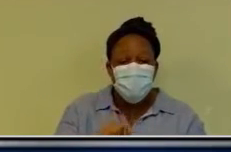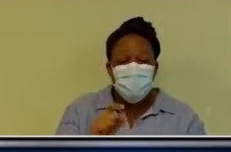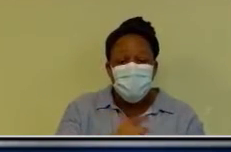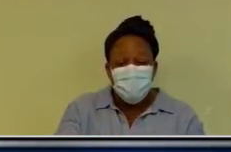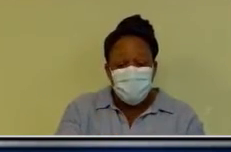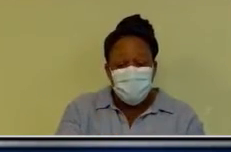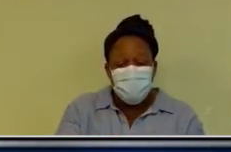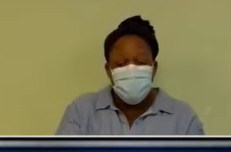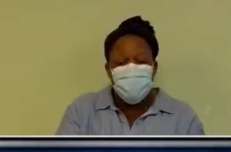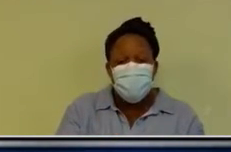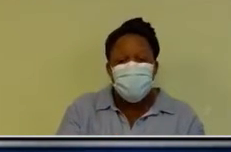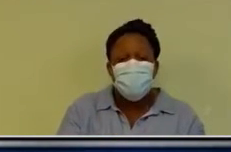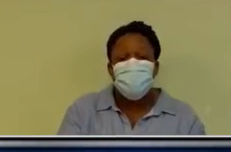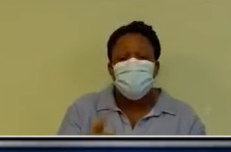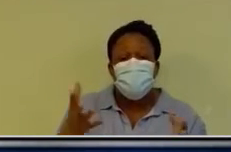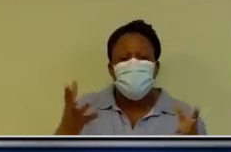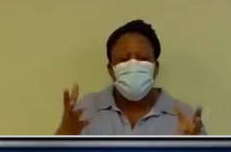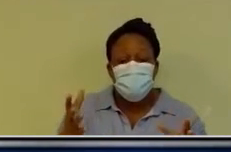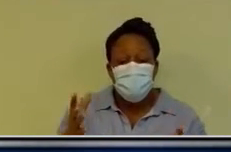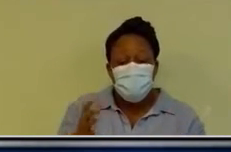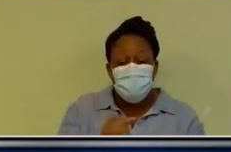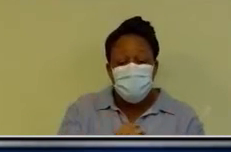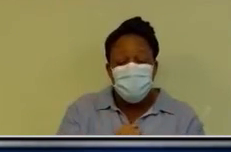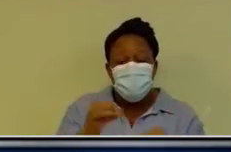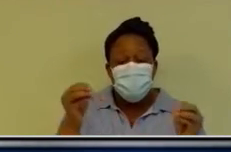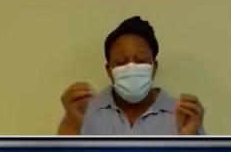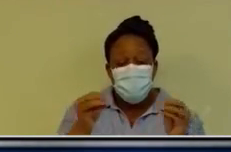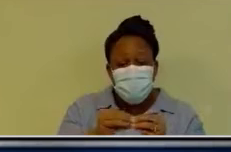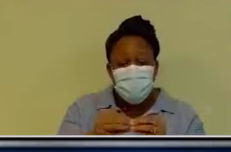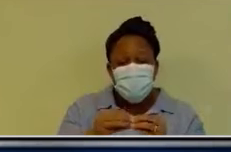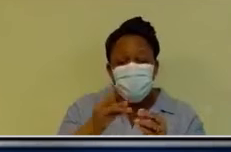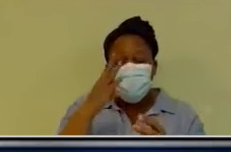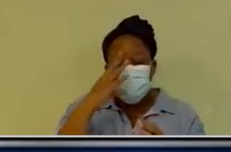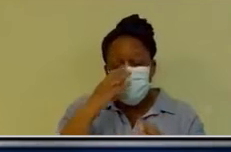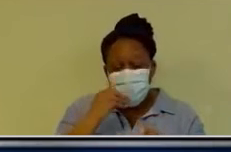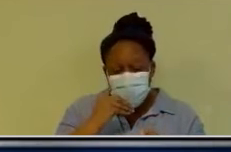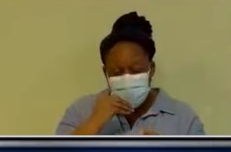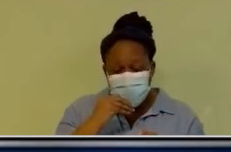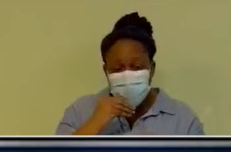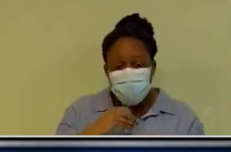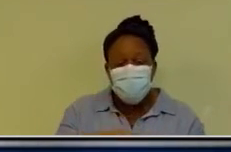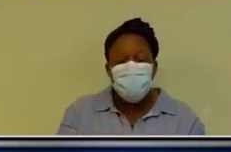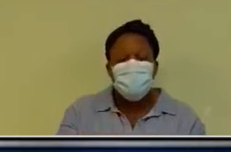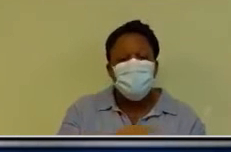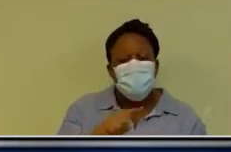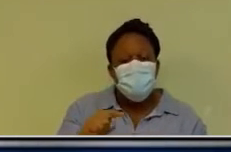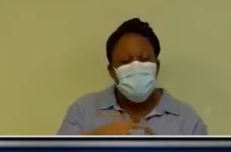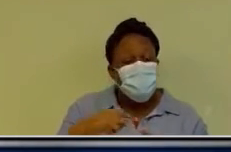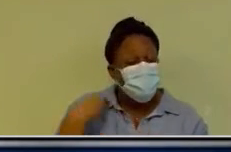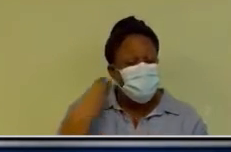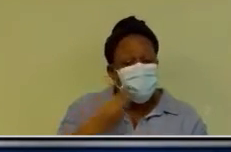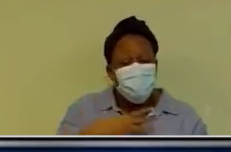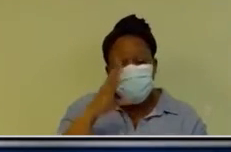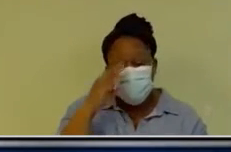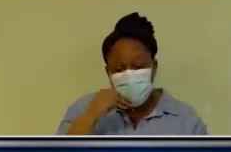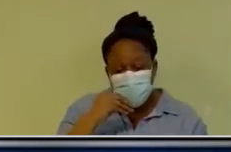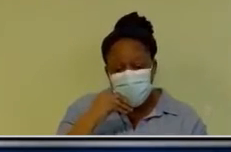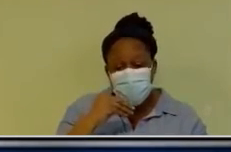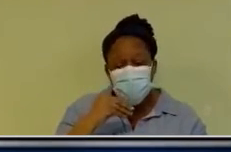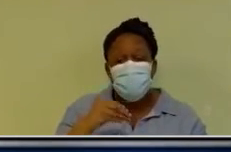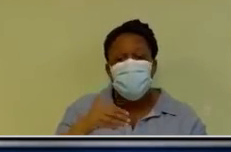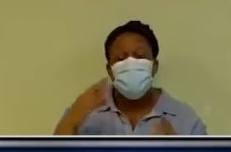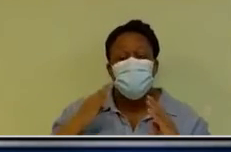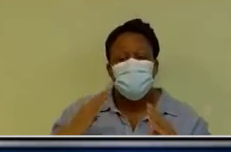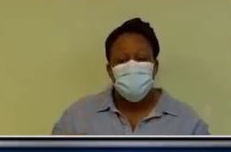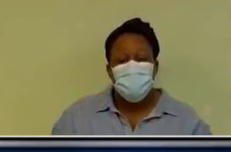Number 2, get more sleep. While we sleep, our body repairs and builds our immune